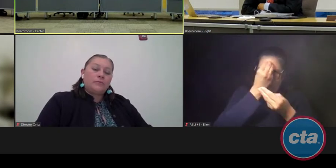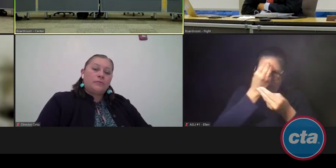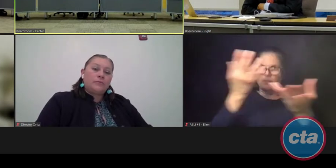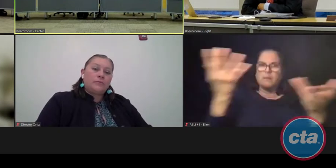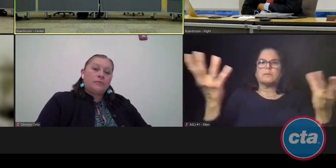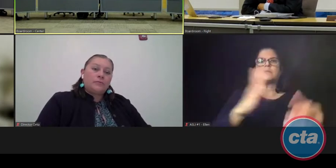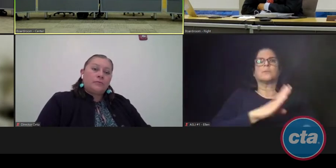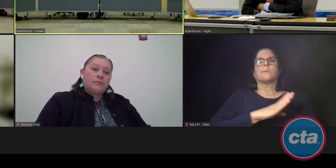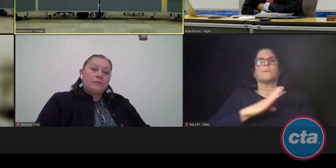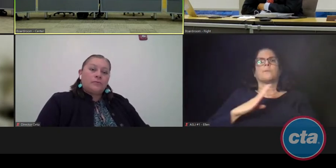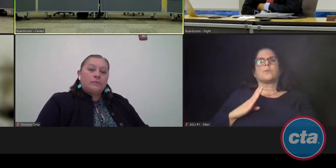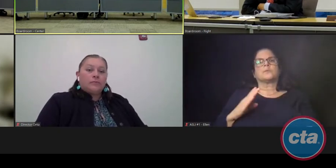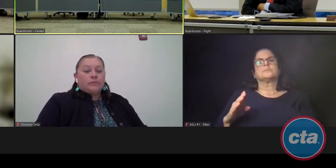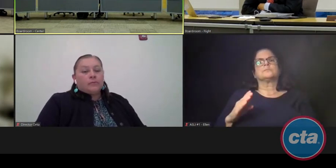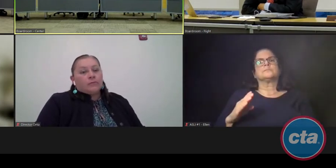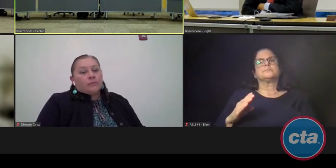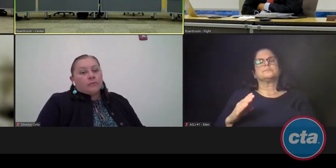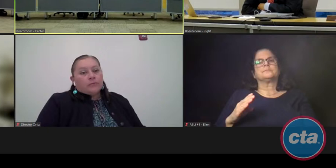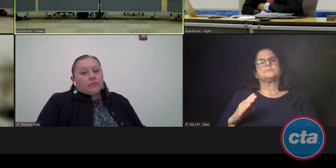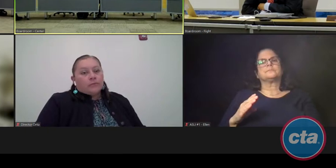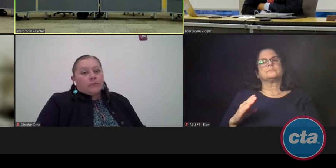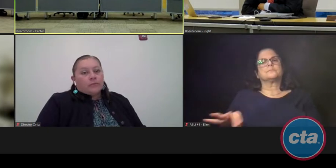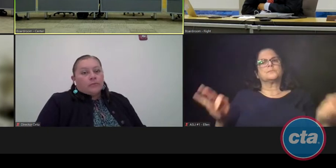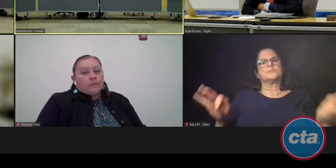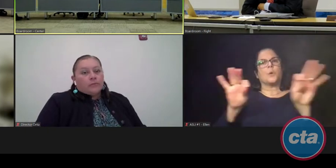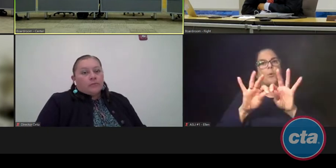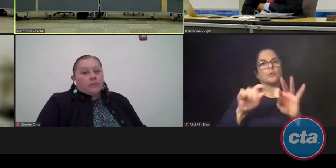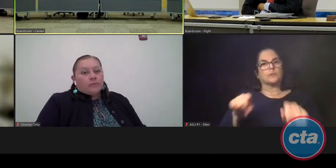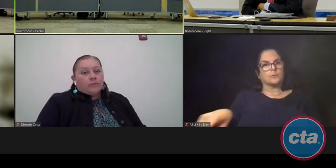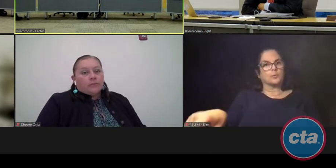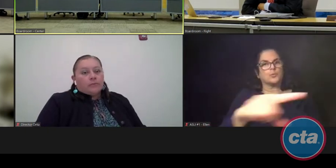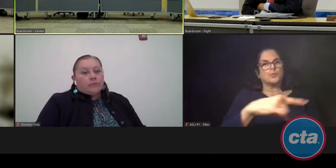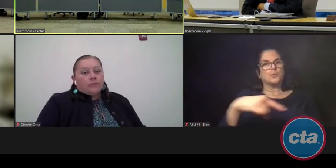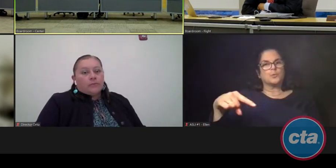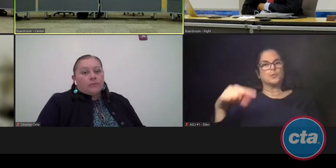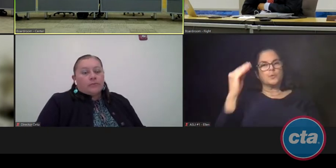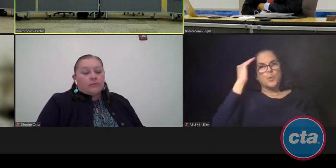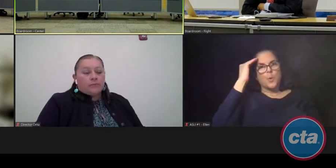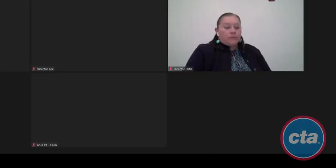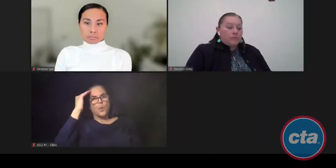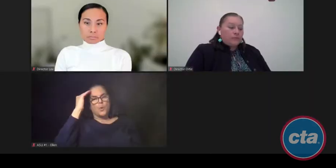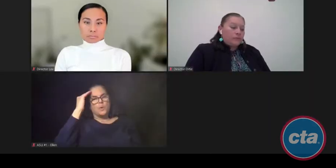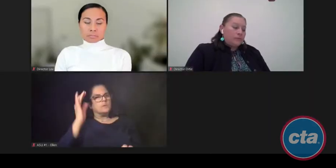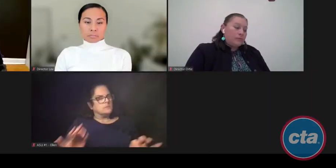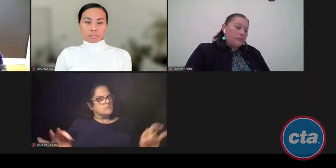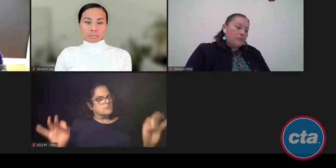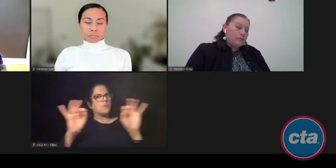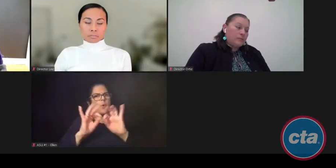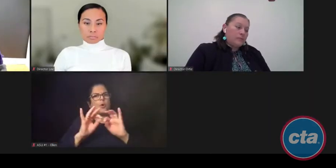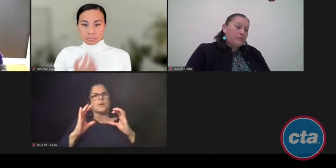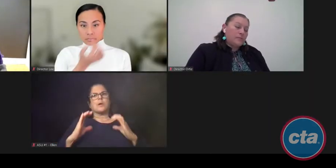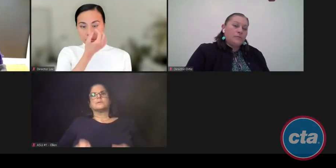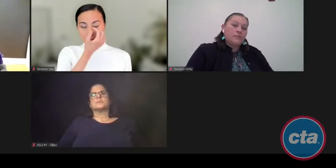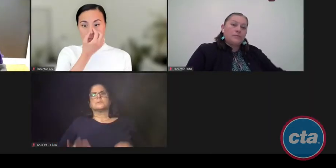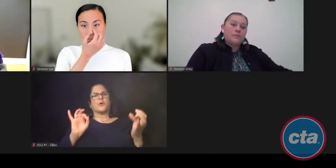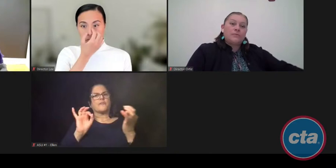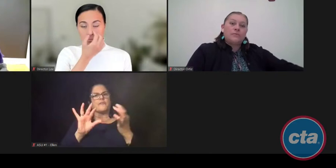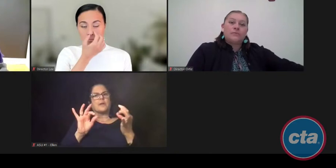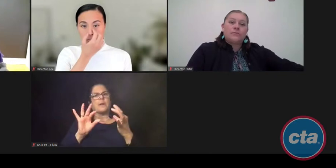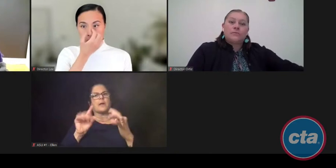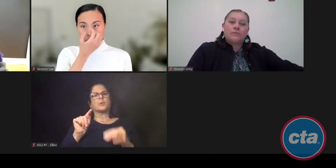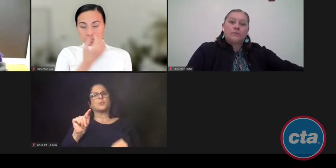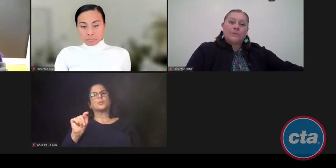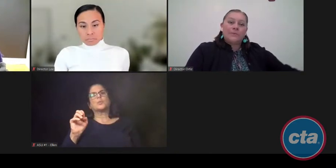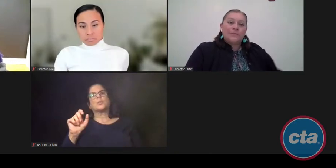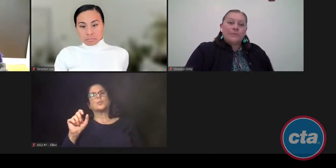become available because I want to ensure that you too are aware of this important customer feedback tool, which